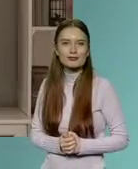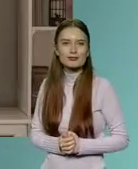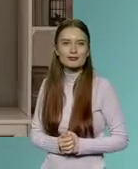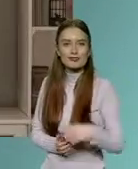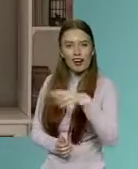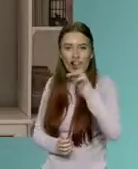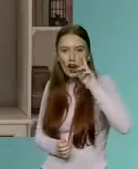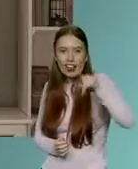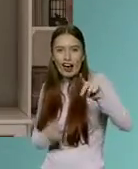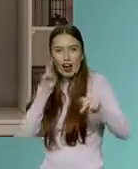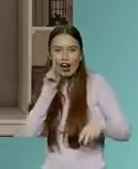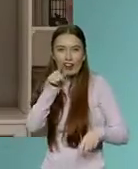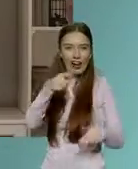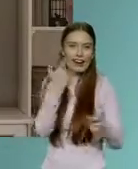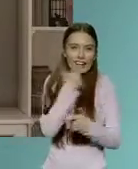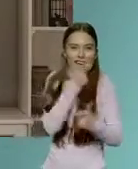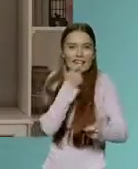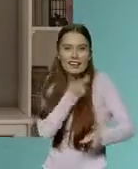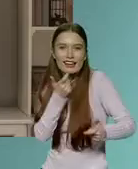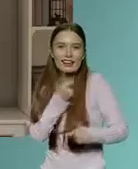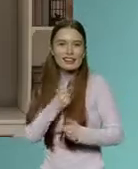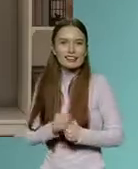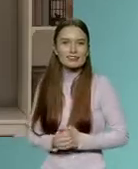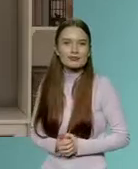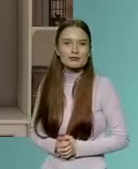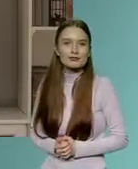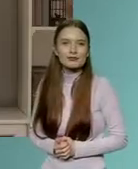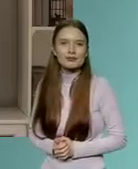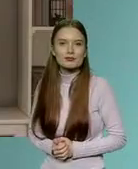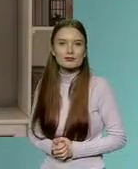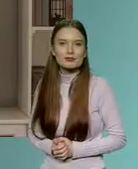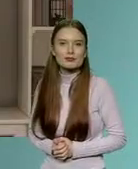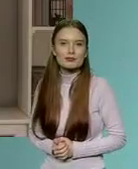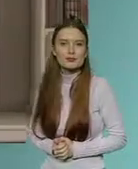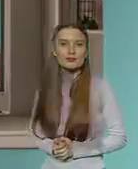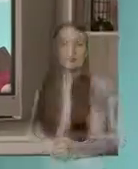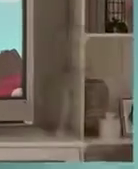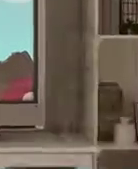cartoon. The fox sets off dynamite under a carrot, and the control explodes, burning him.